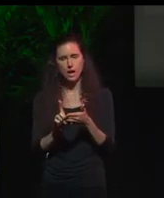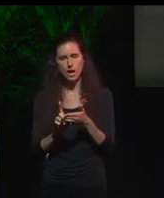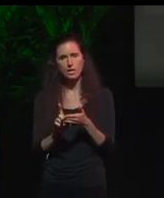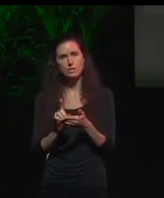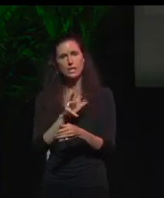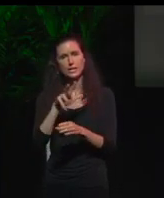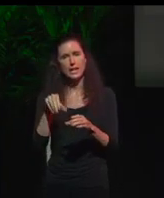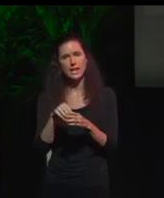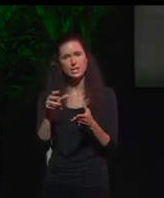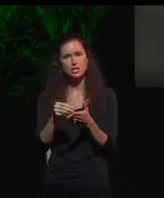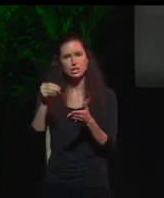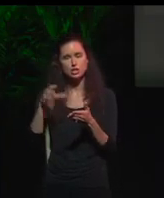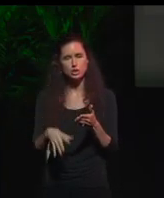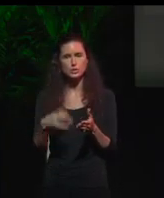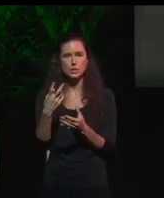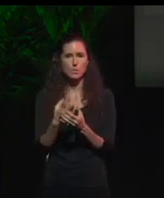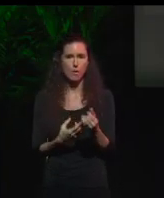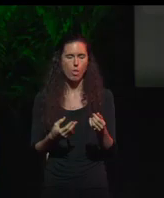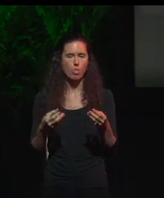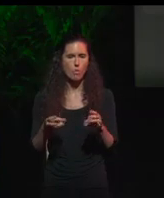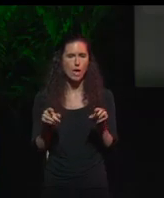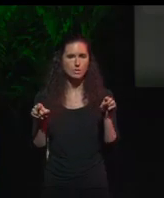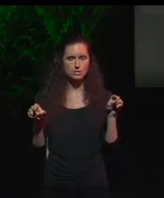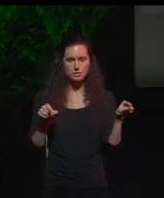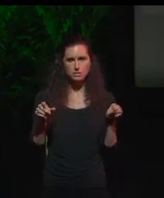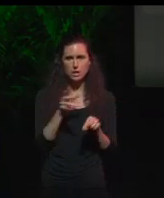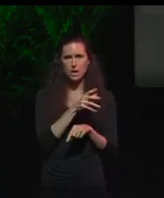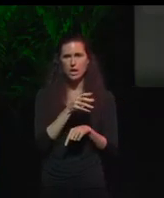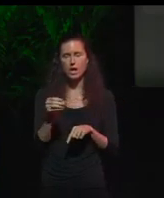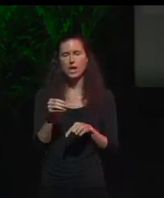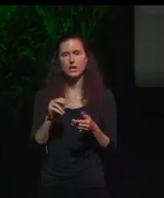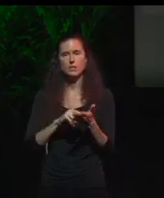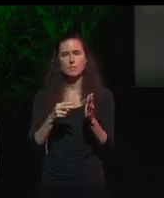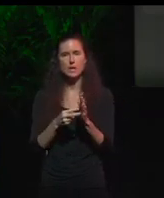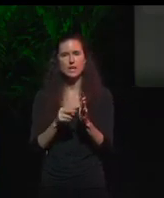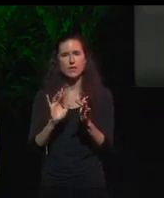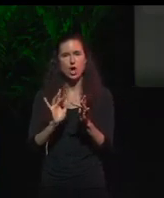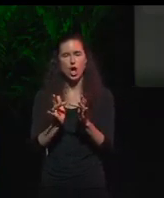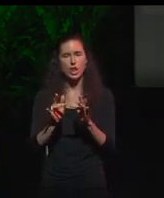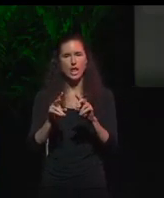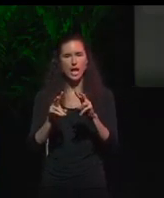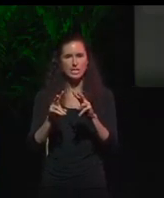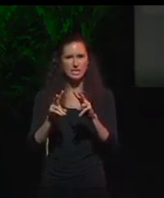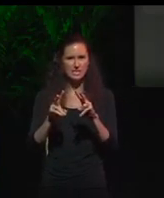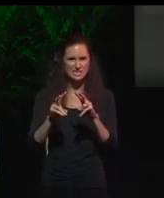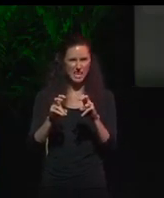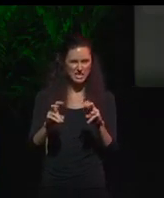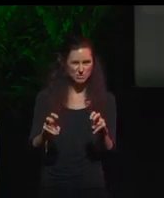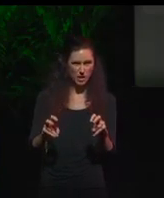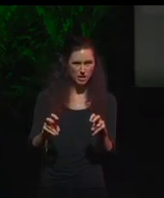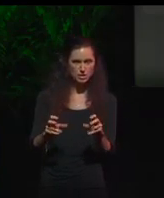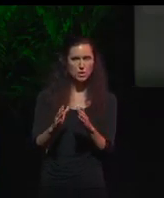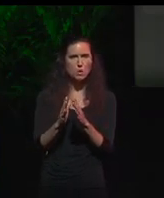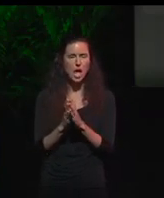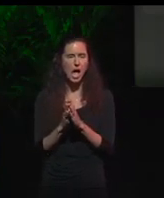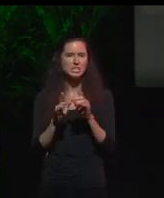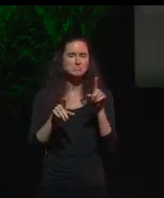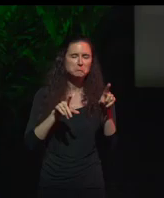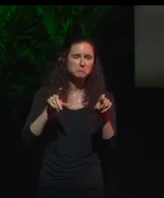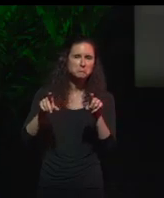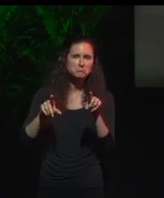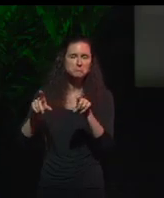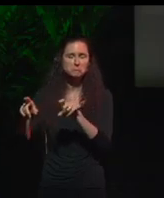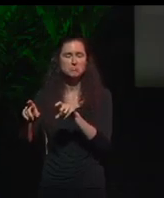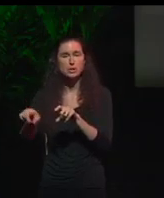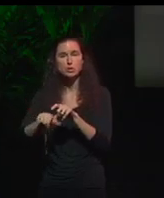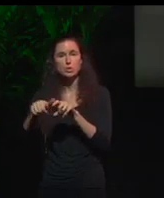students synchronously, asynchronous active engagement, and then meaningful online assessment. We asked around to your